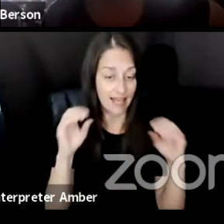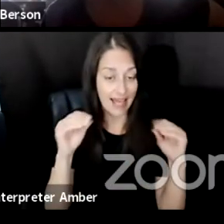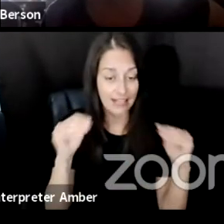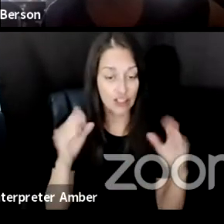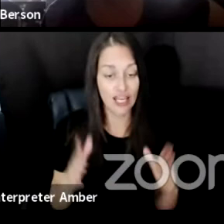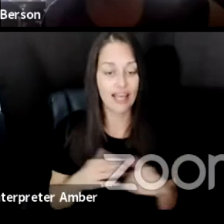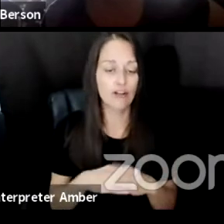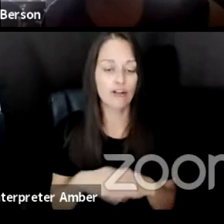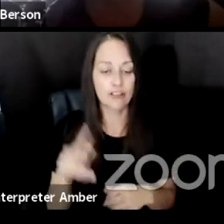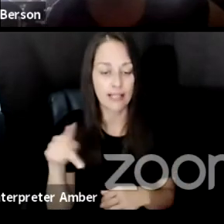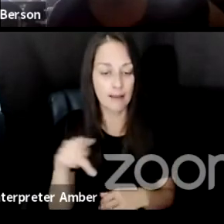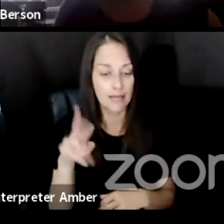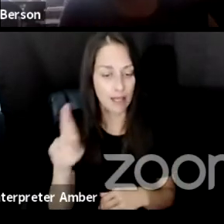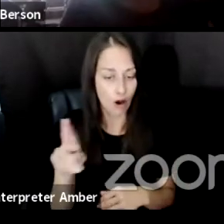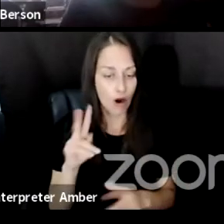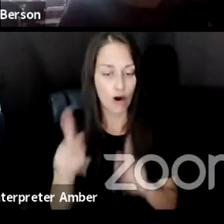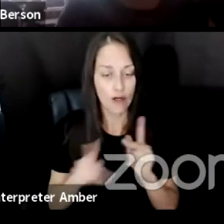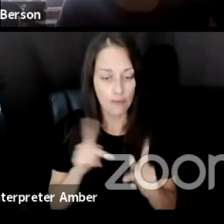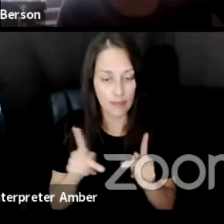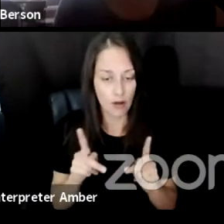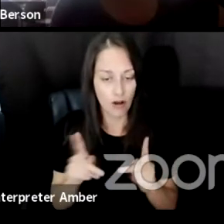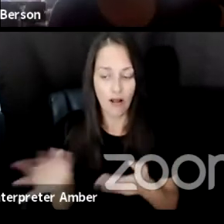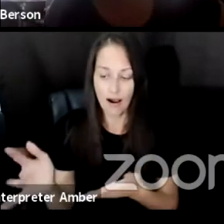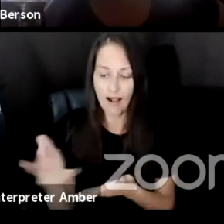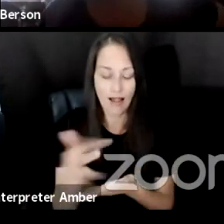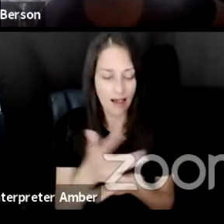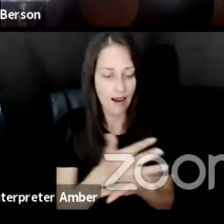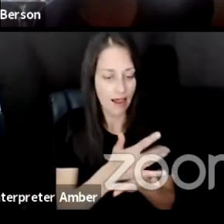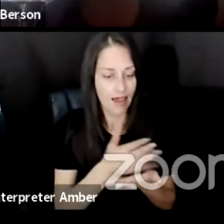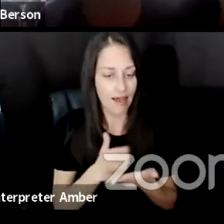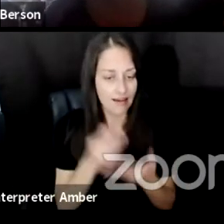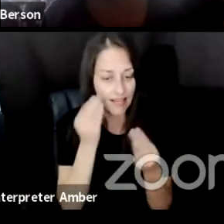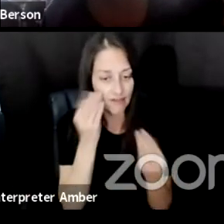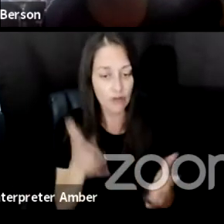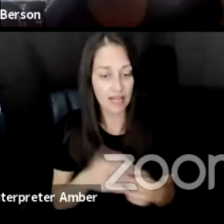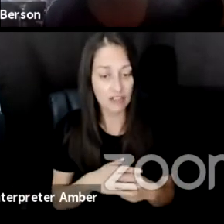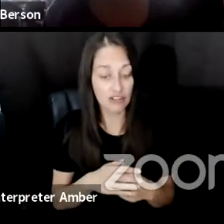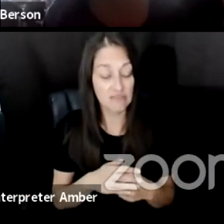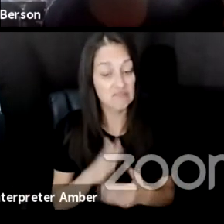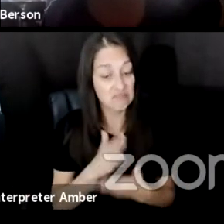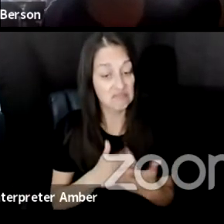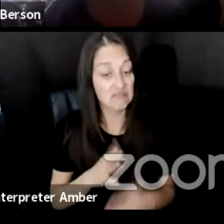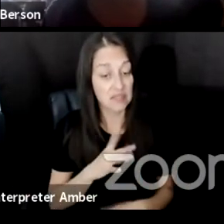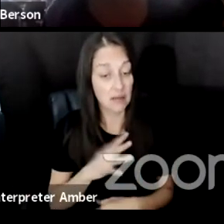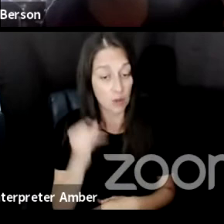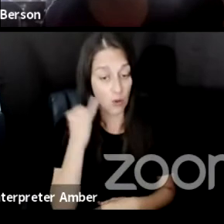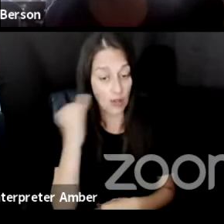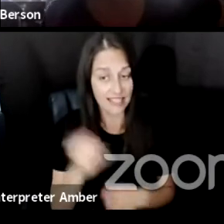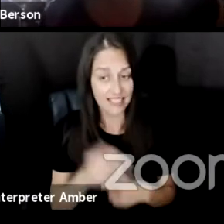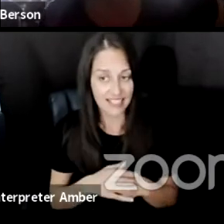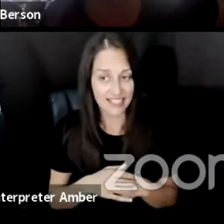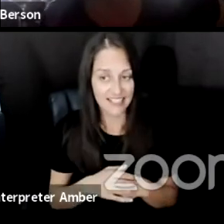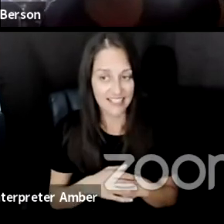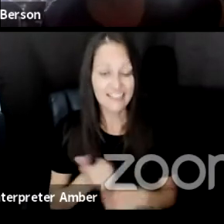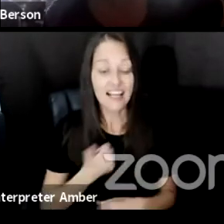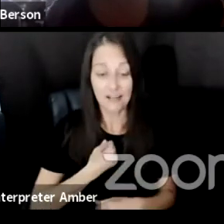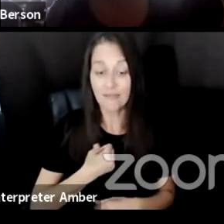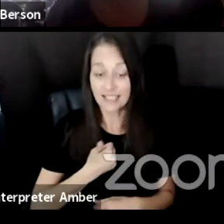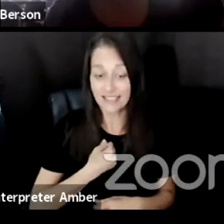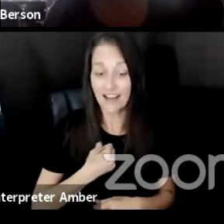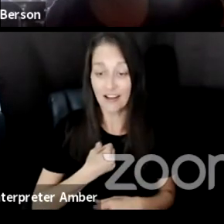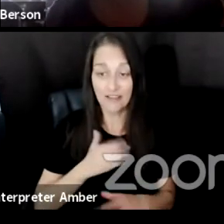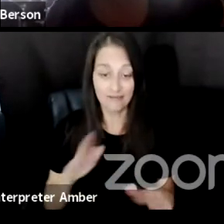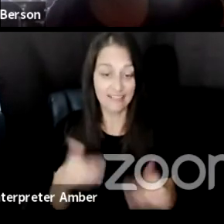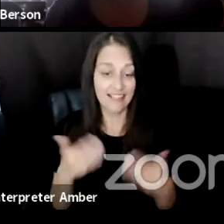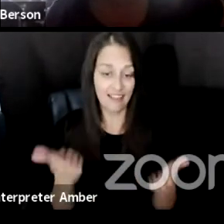collected and synthesized all this information. And there were some cool ideas that came out of that. Now, granted, I delivered this report of how that all happened